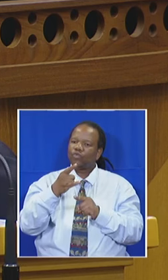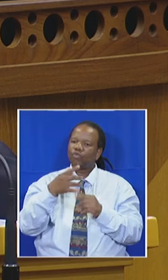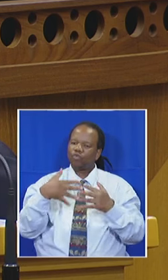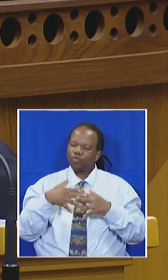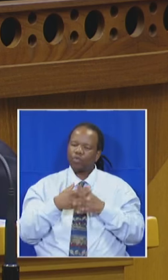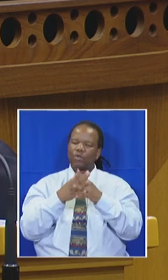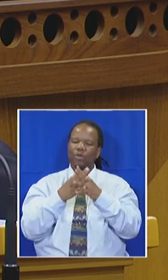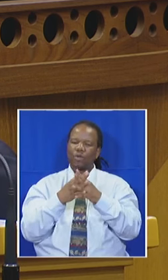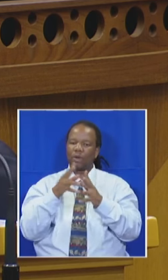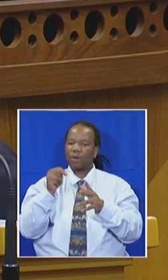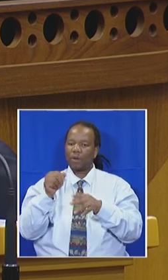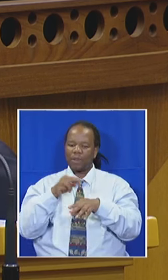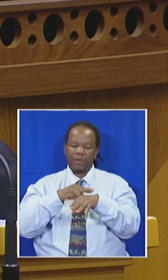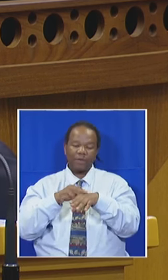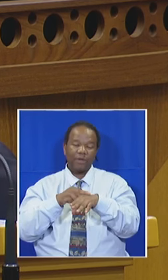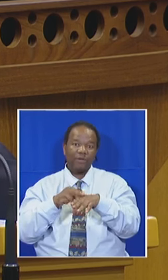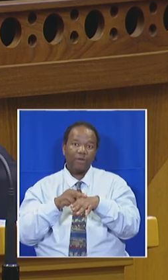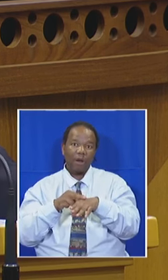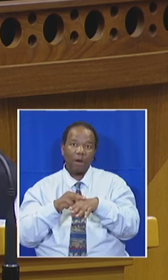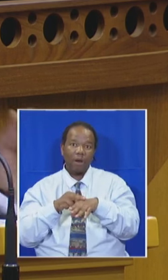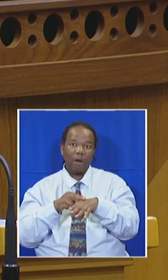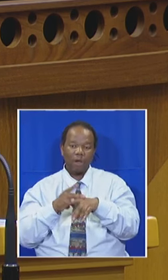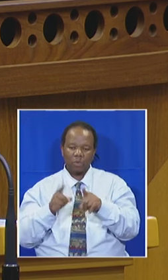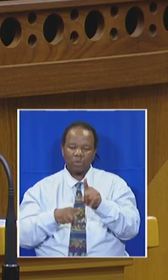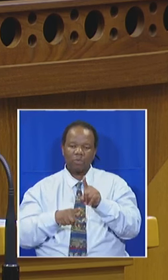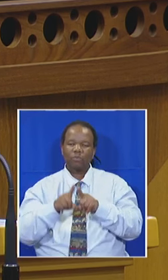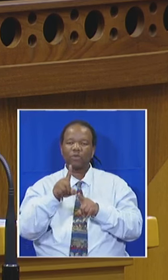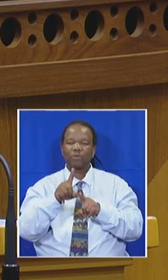prosperous South Africa.